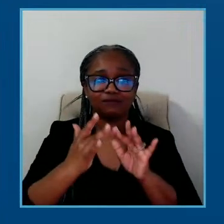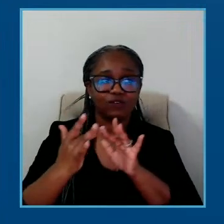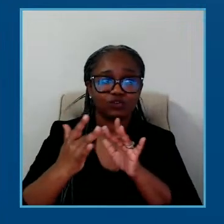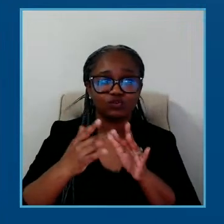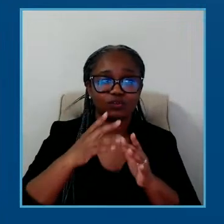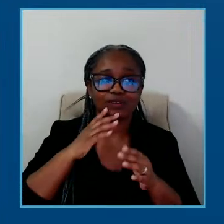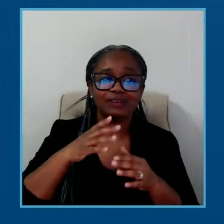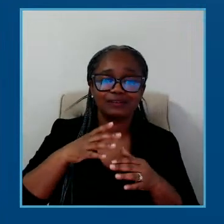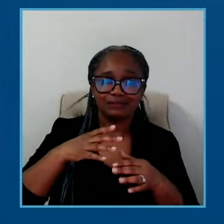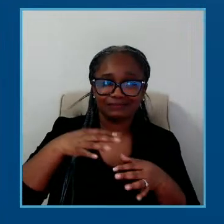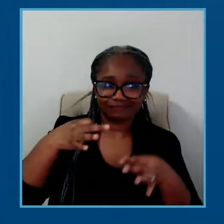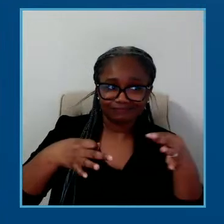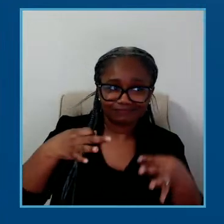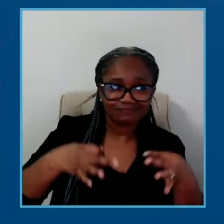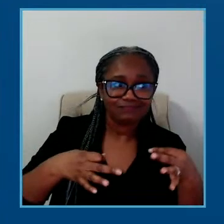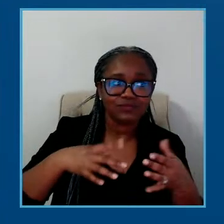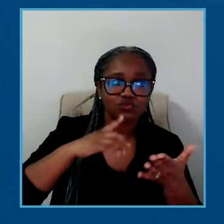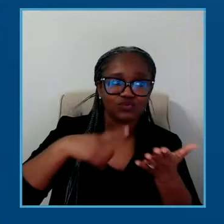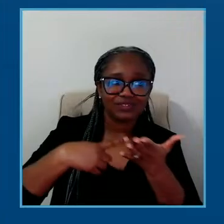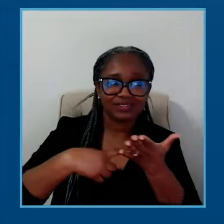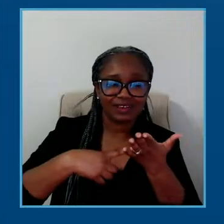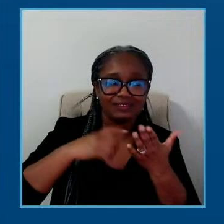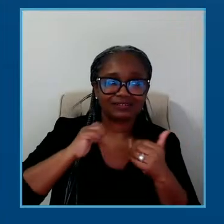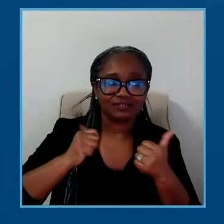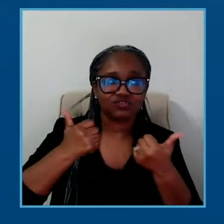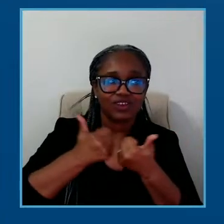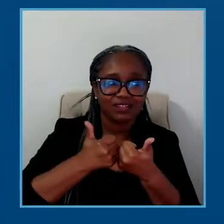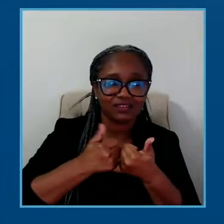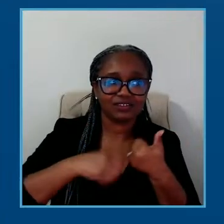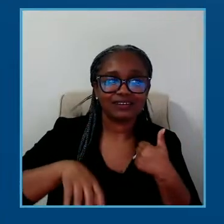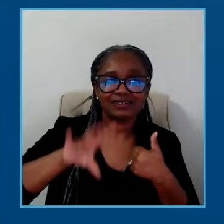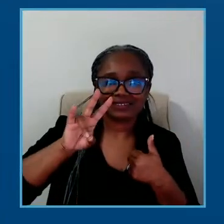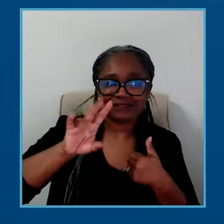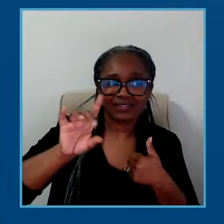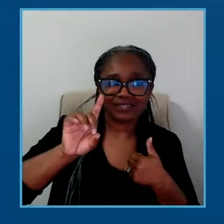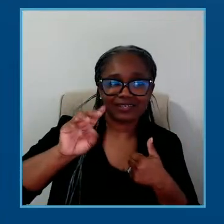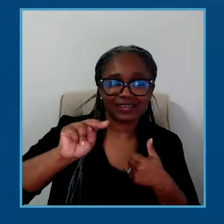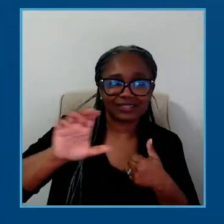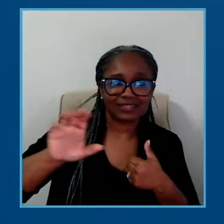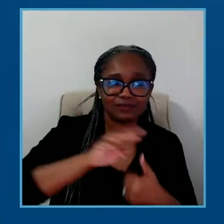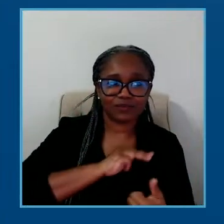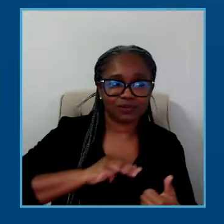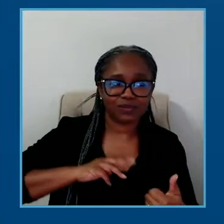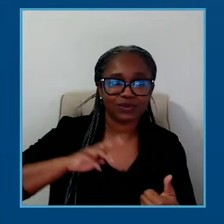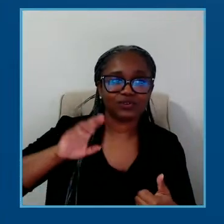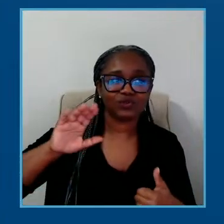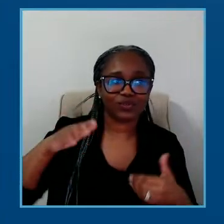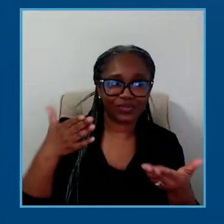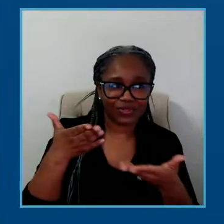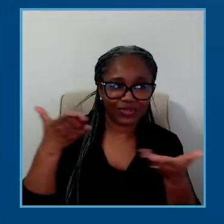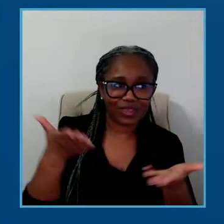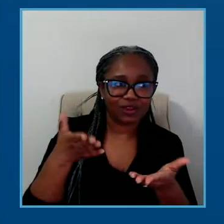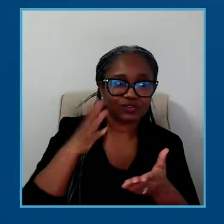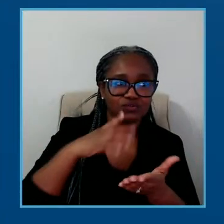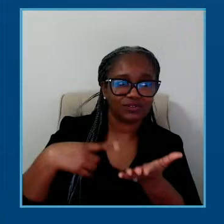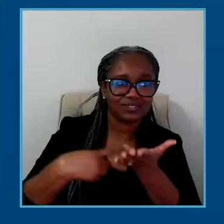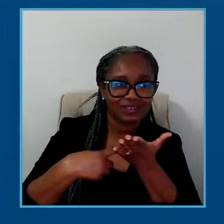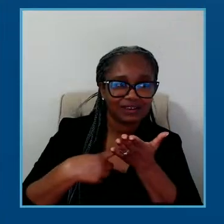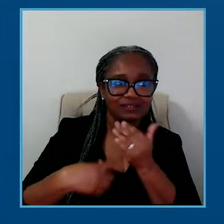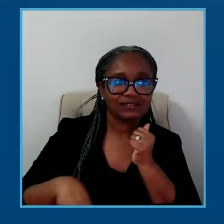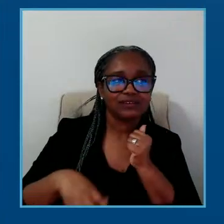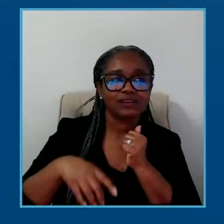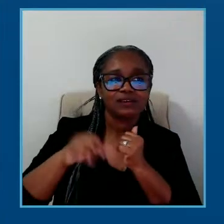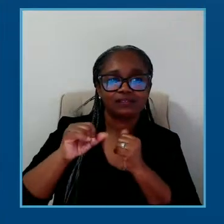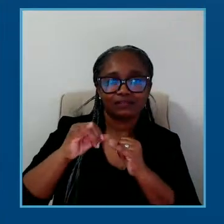in the challenge, and their request was granted. Whereas on May 12, 2025, the committee held a virtual hearing to consider presentations of the